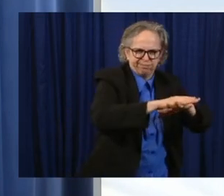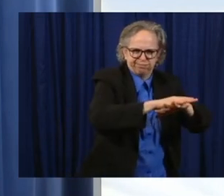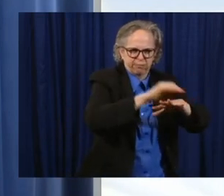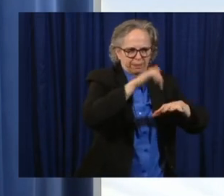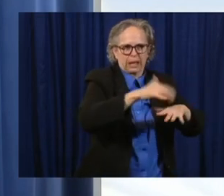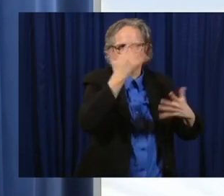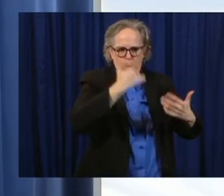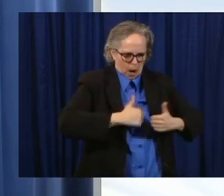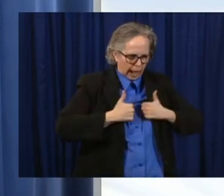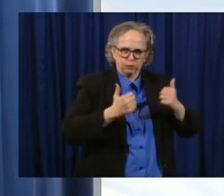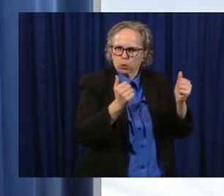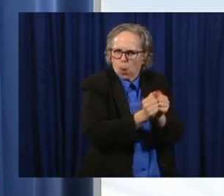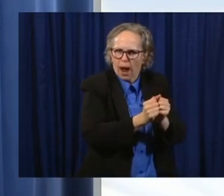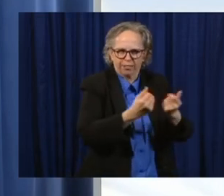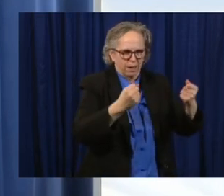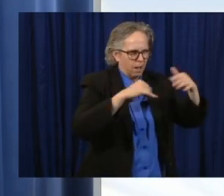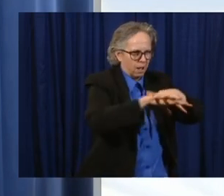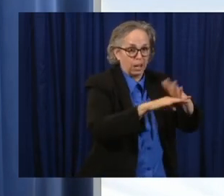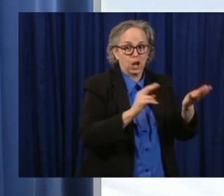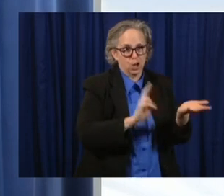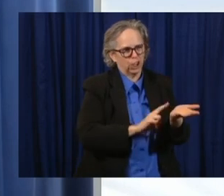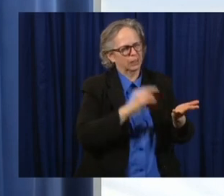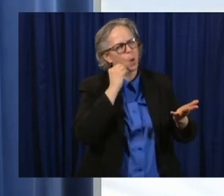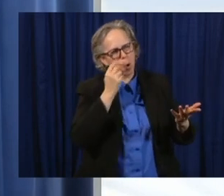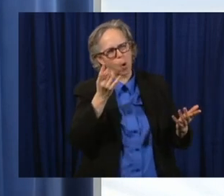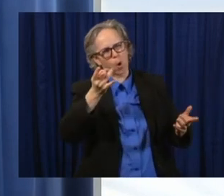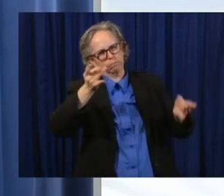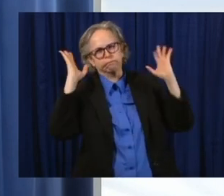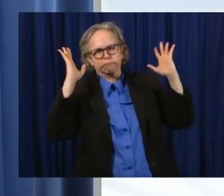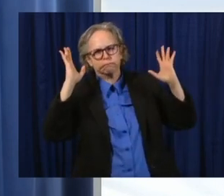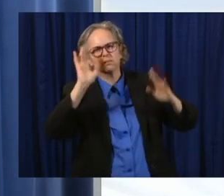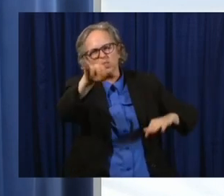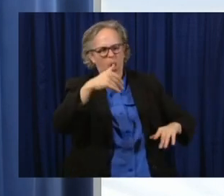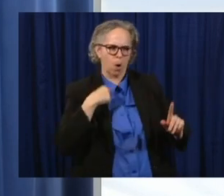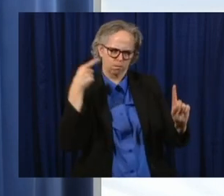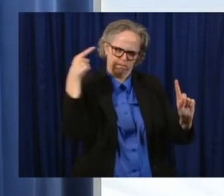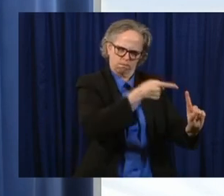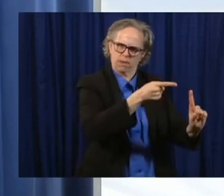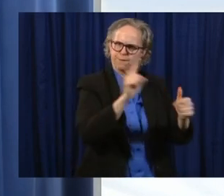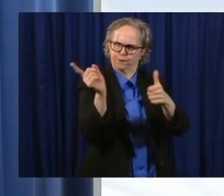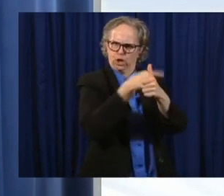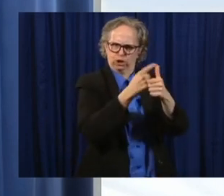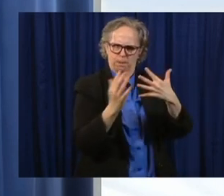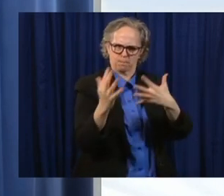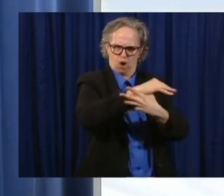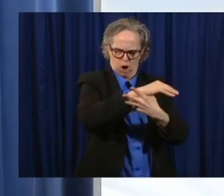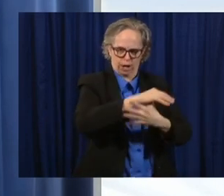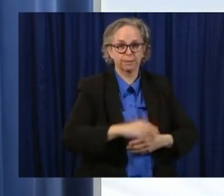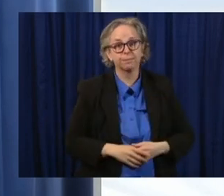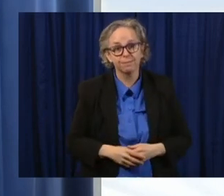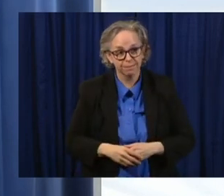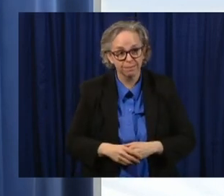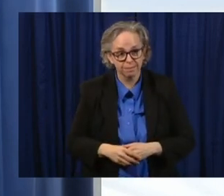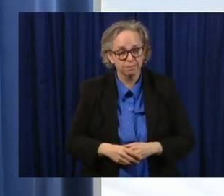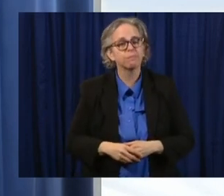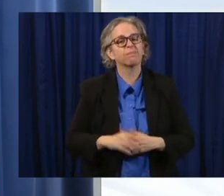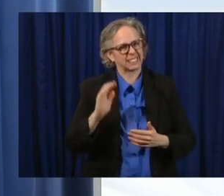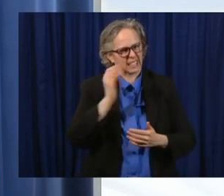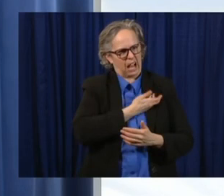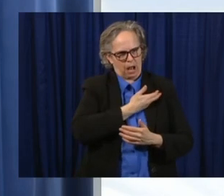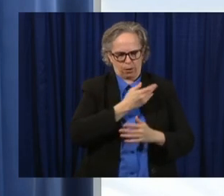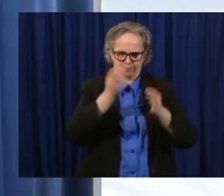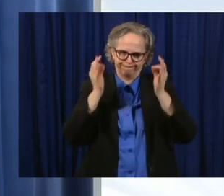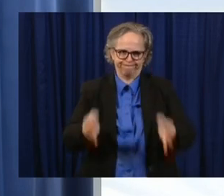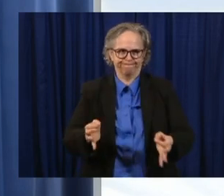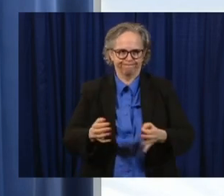nursing homes are certainly an area that we have a great deal of concern. So we're going to be able to get much more